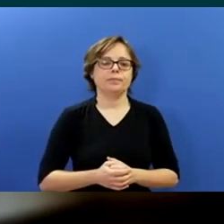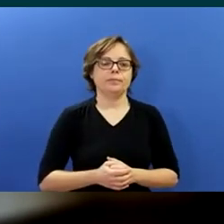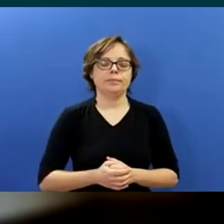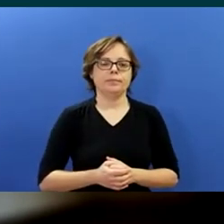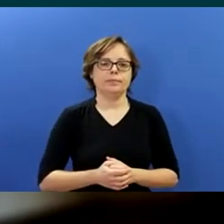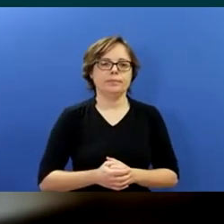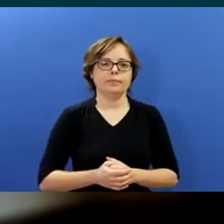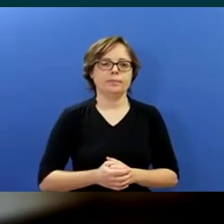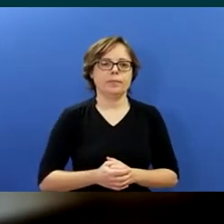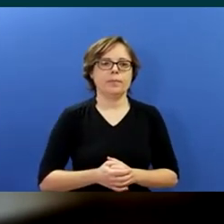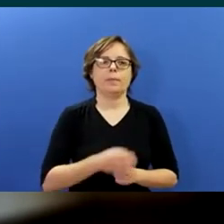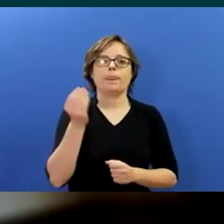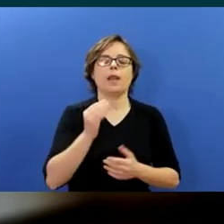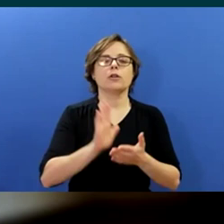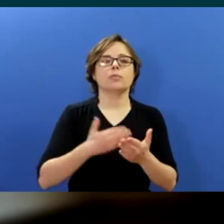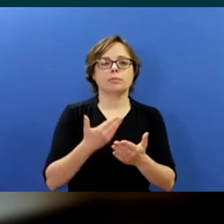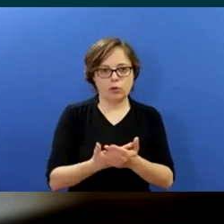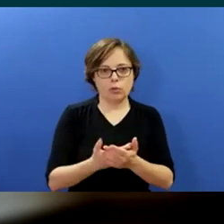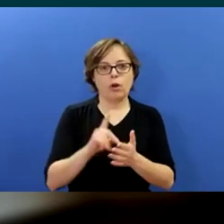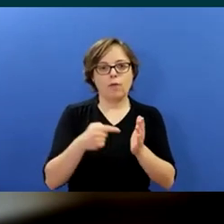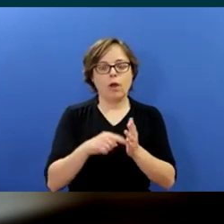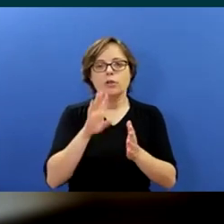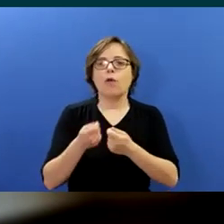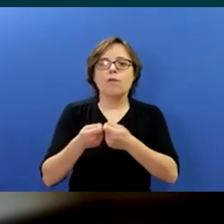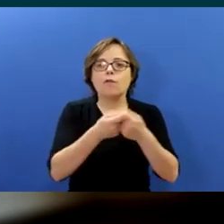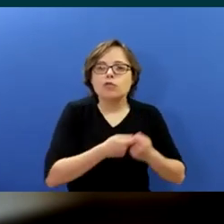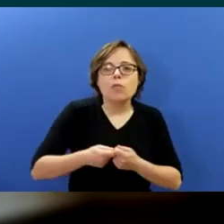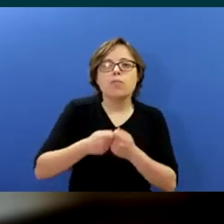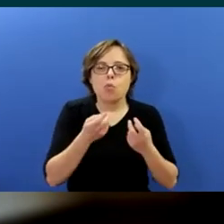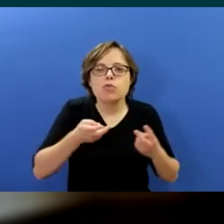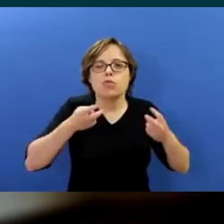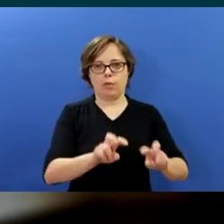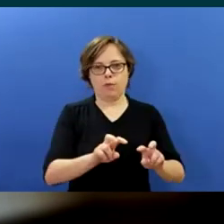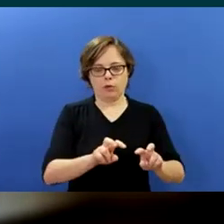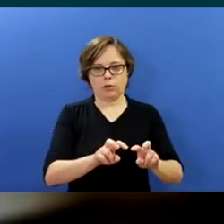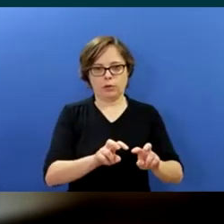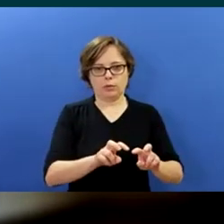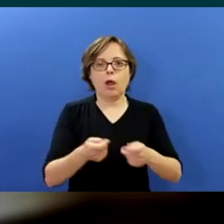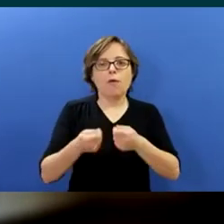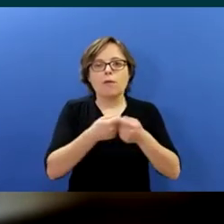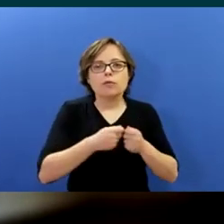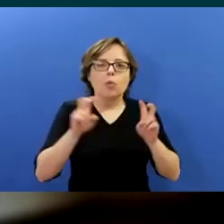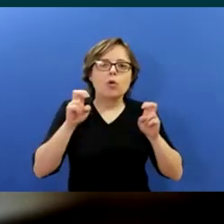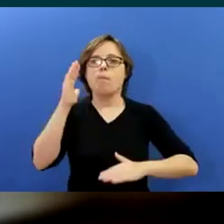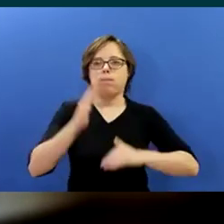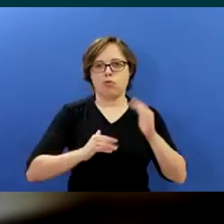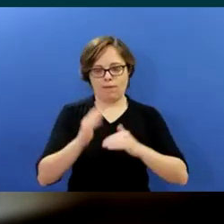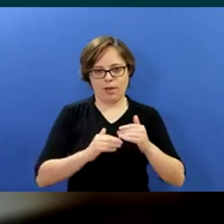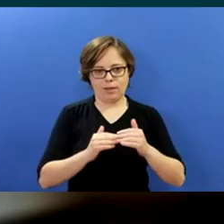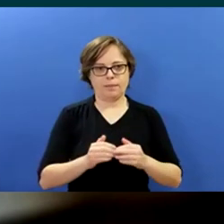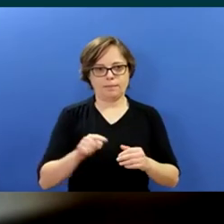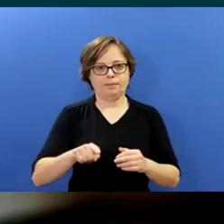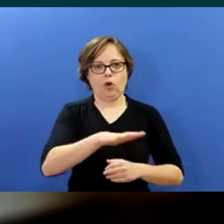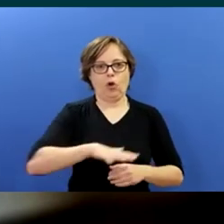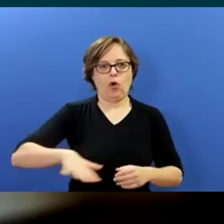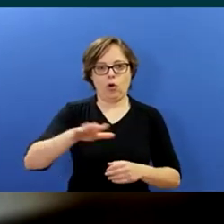example of co-creation, co-construction, which is the neighborhood of Batel, which was very difficult because it's been left